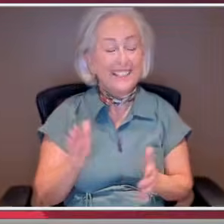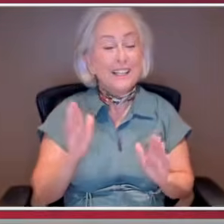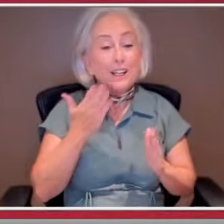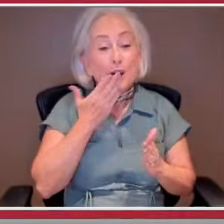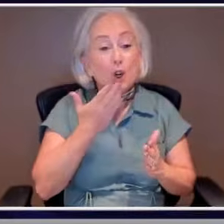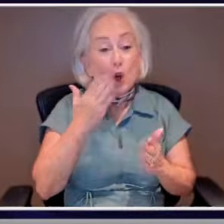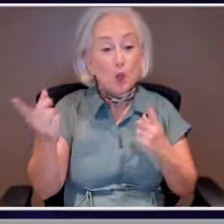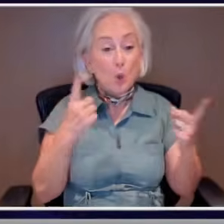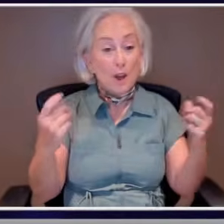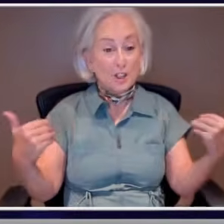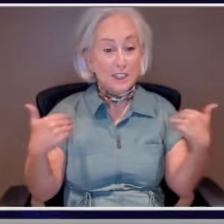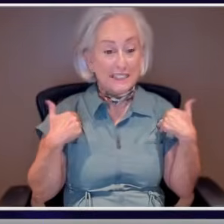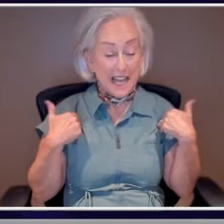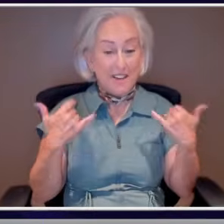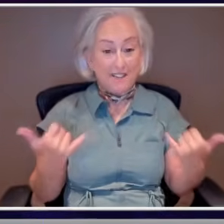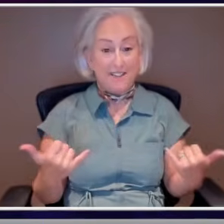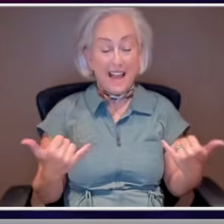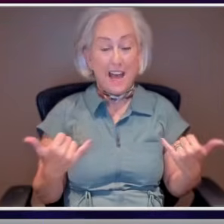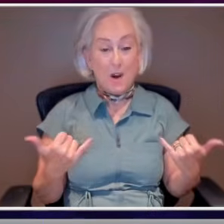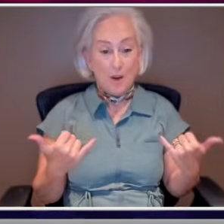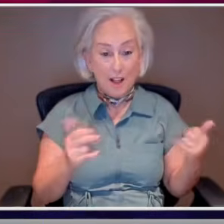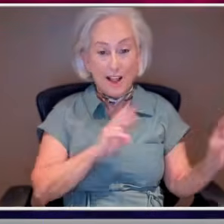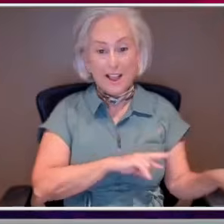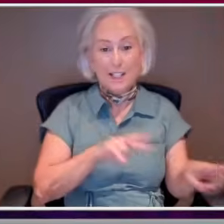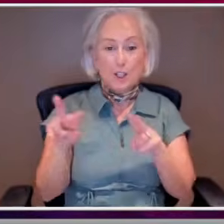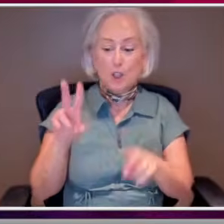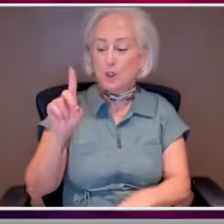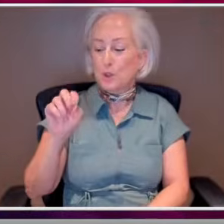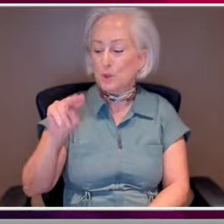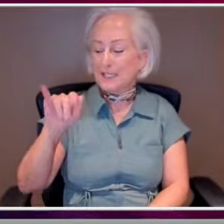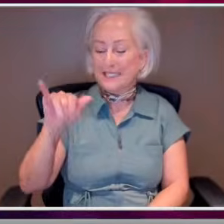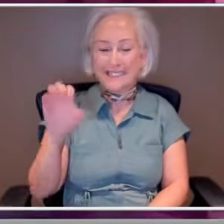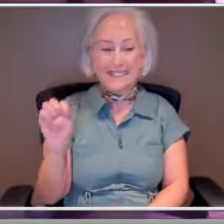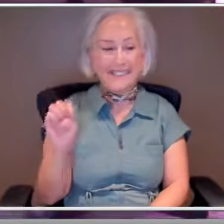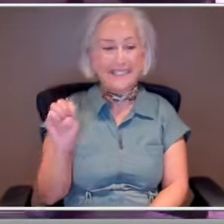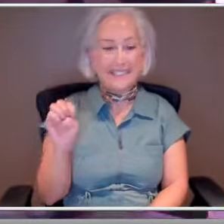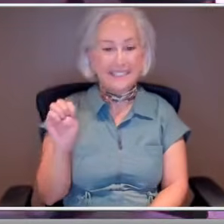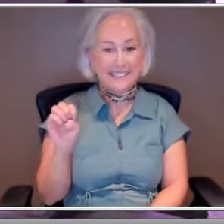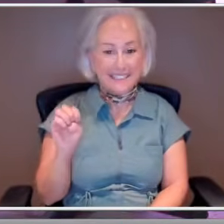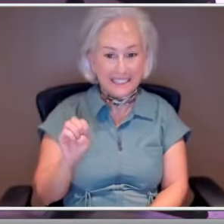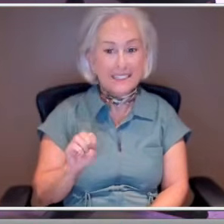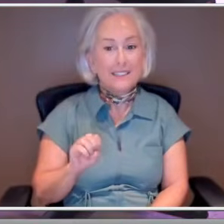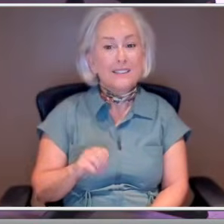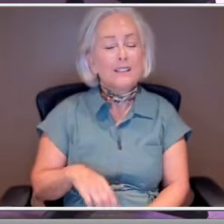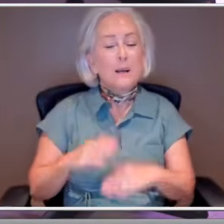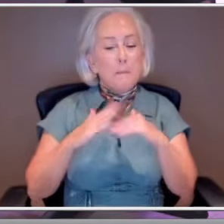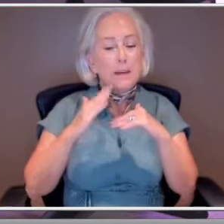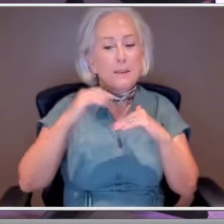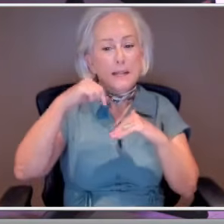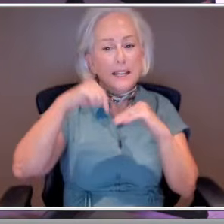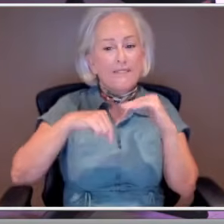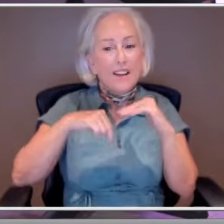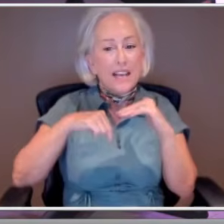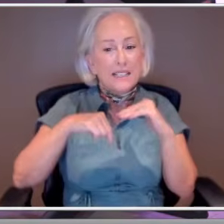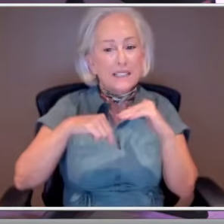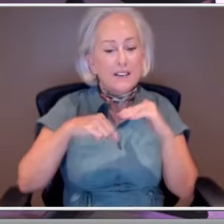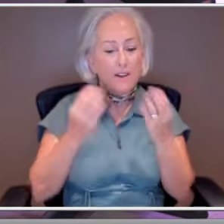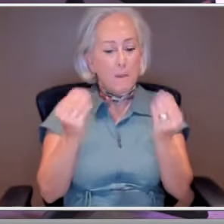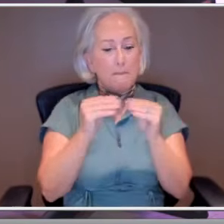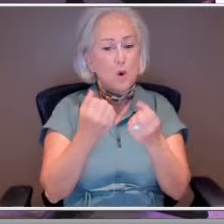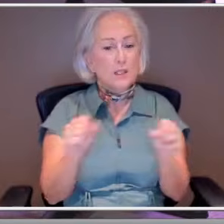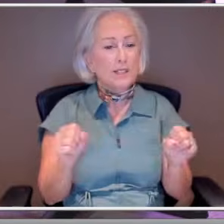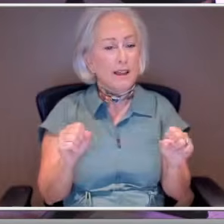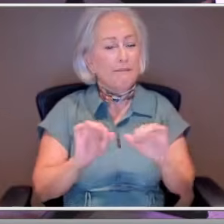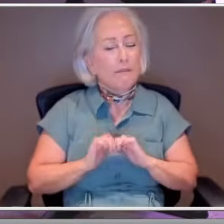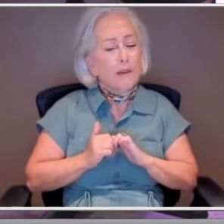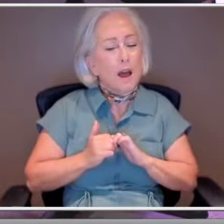viewers, so I want to kick things off with Denise. Denise asks, I always hear that minimally invasive is safer, but how is it safer? Who wants to